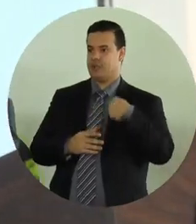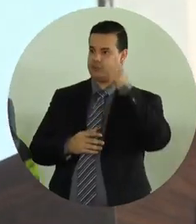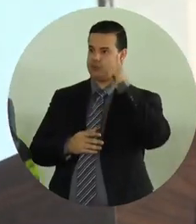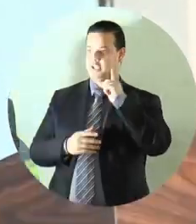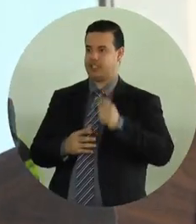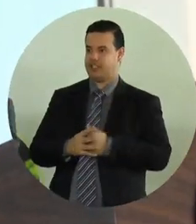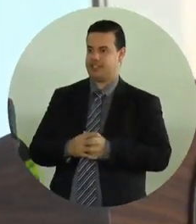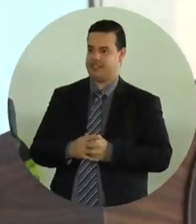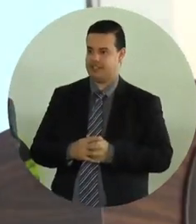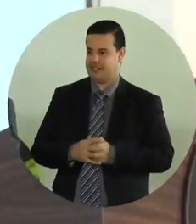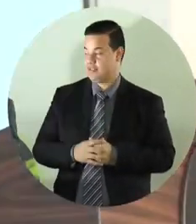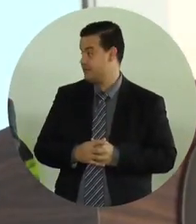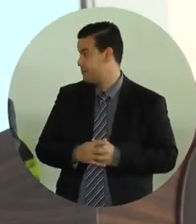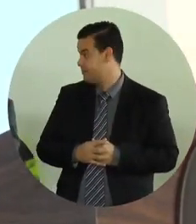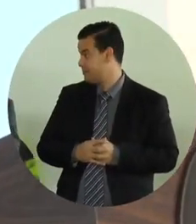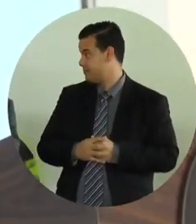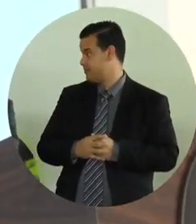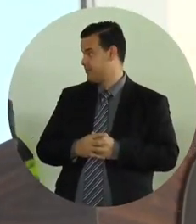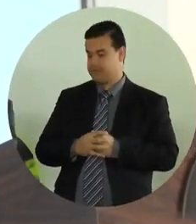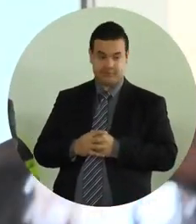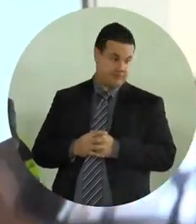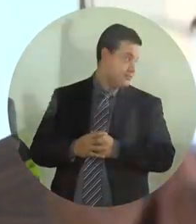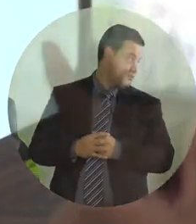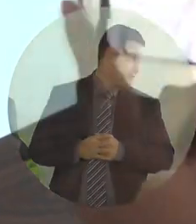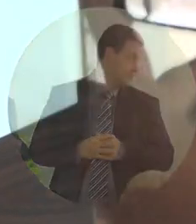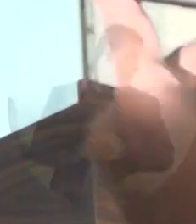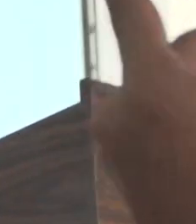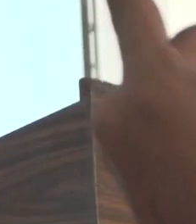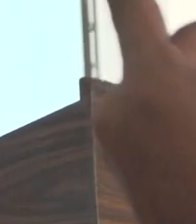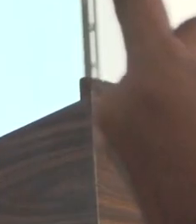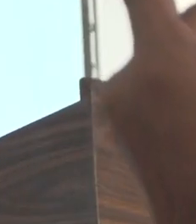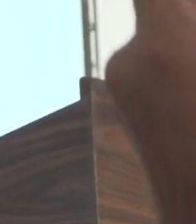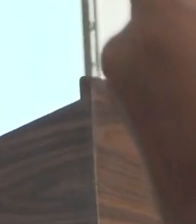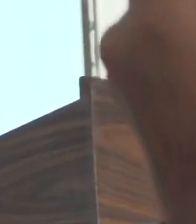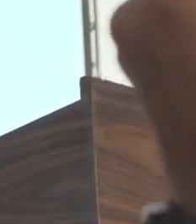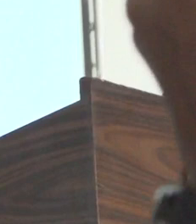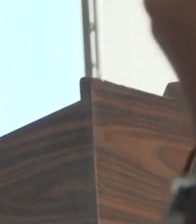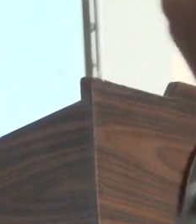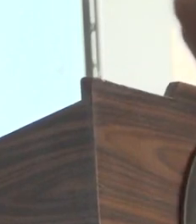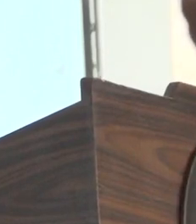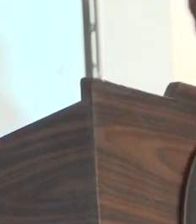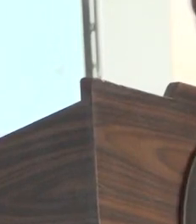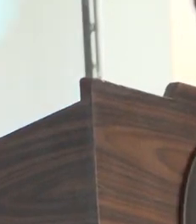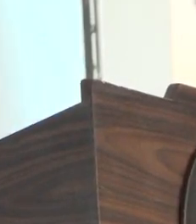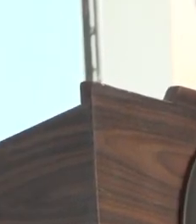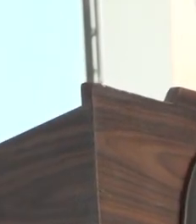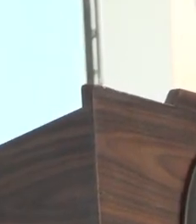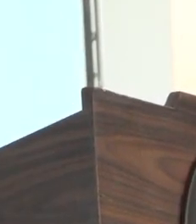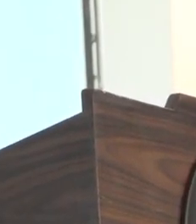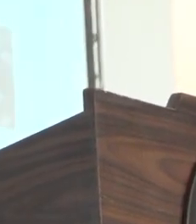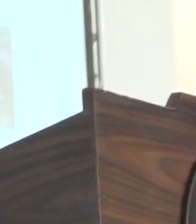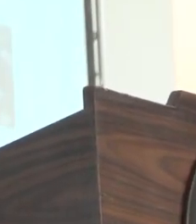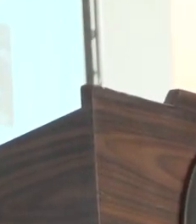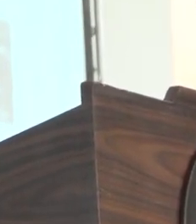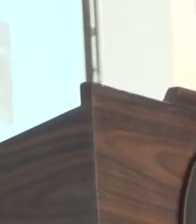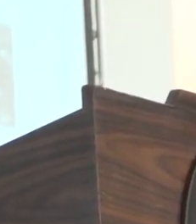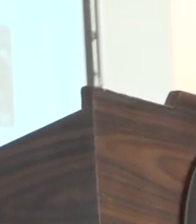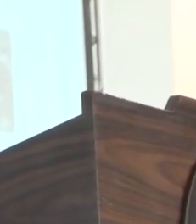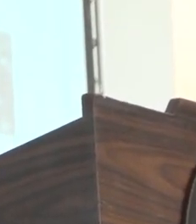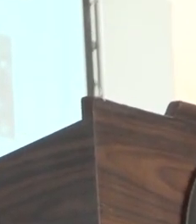me slight license to do so. I would like to thank everyone here for leading